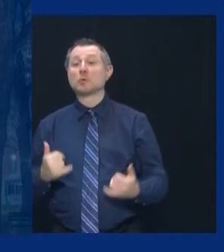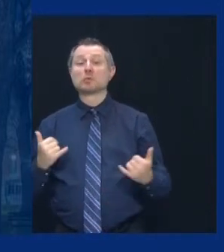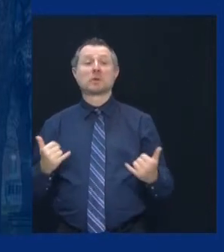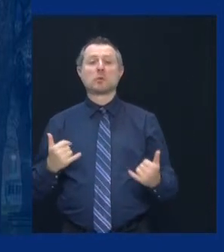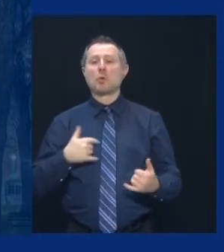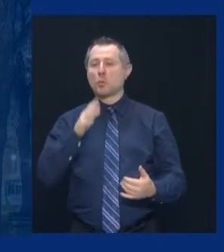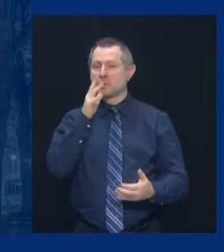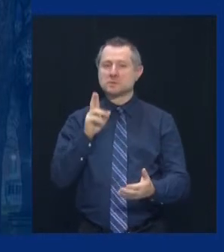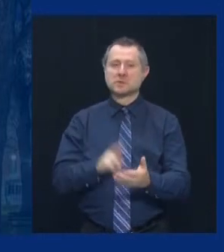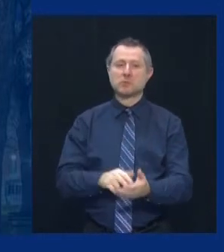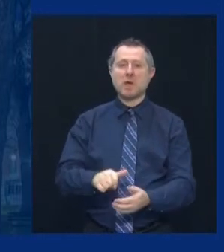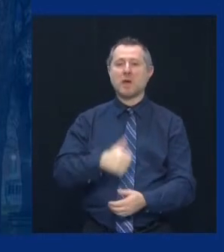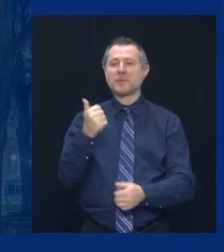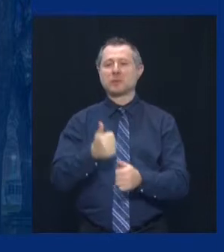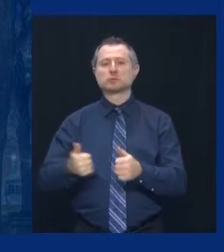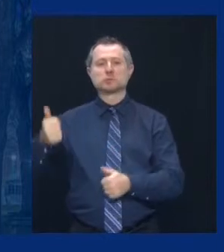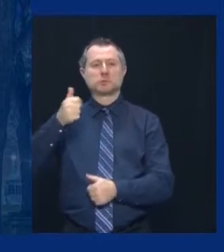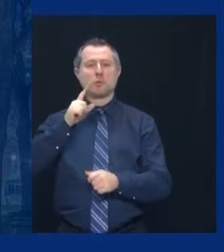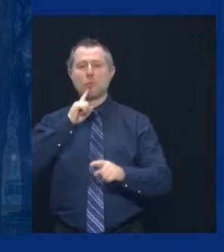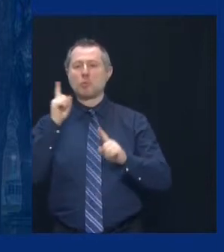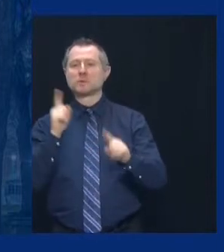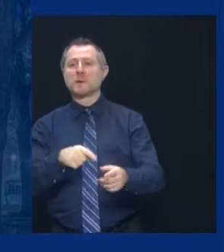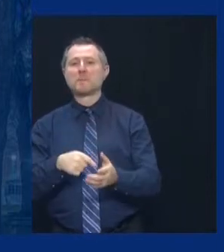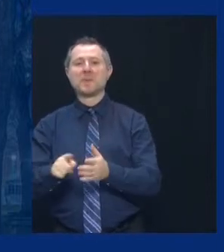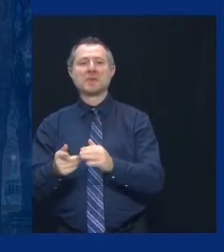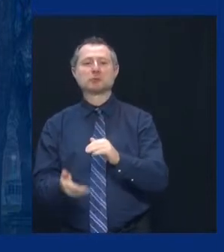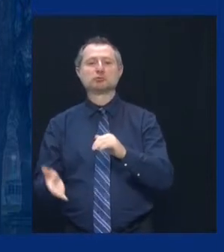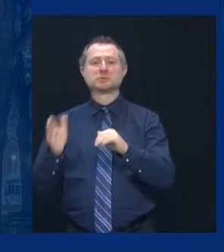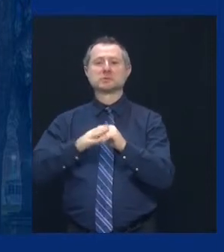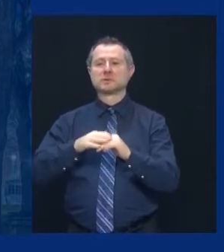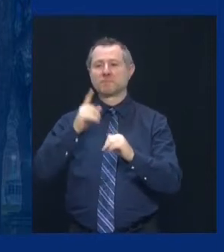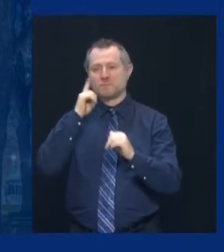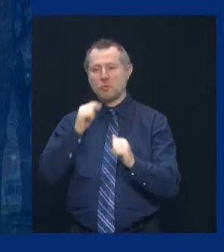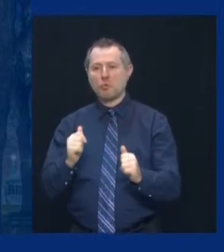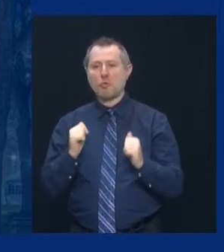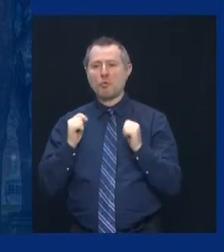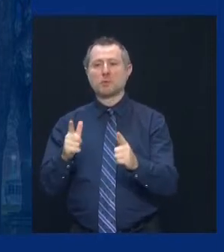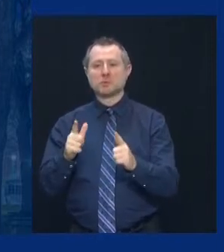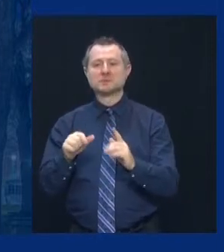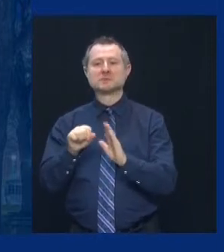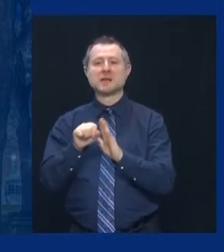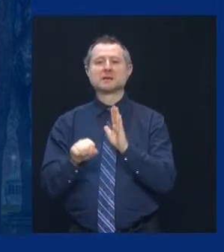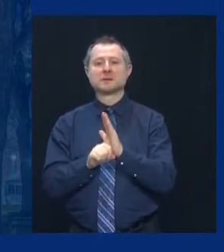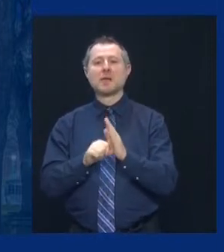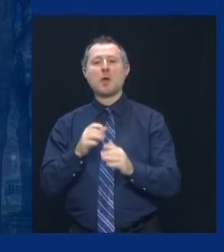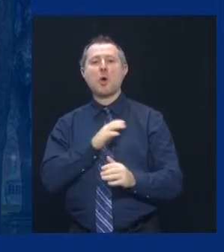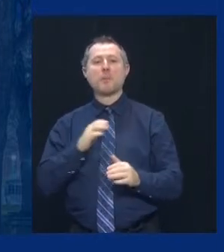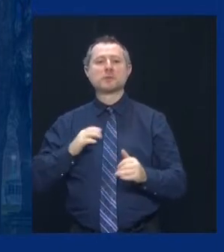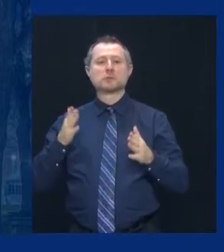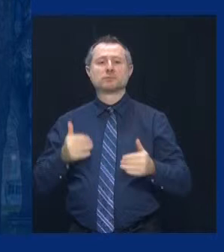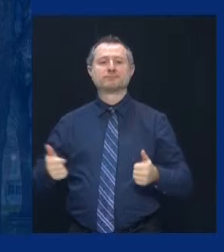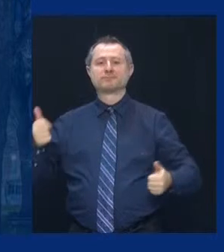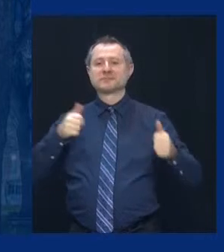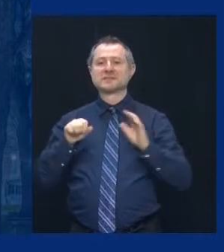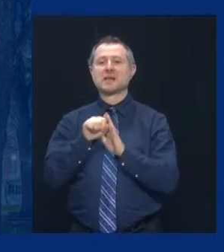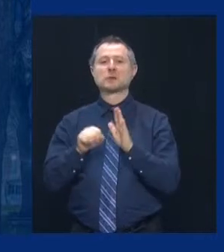executive order to withhold pay increases for all state commissioners and statewide elected officials.